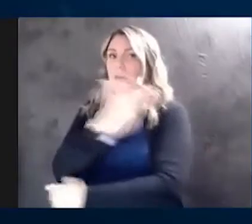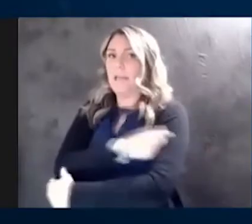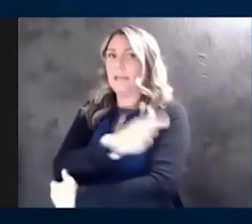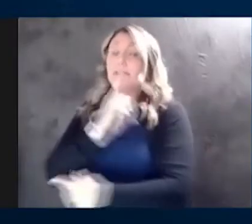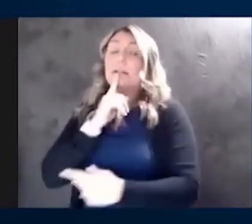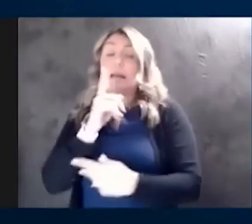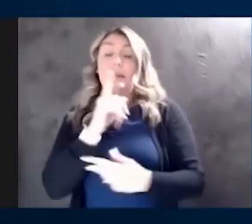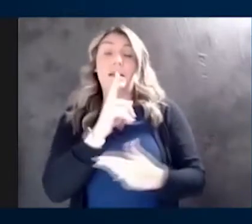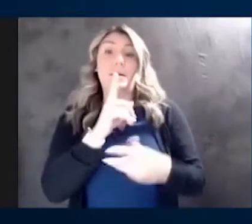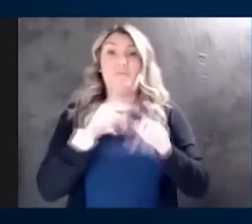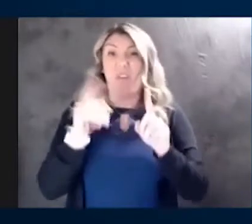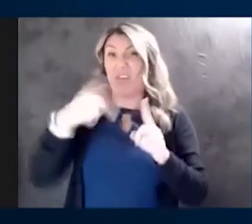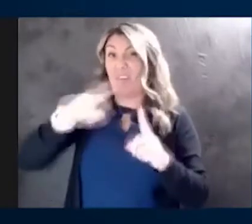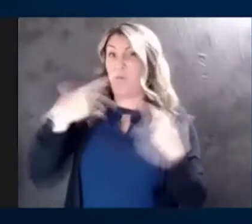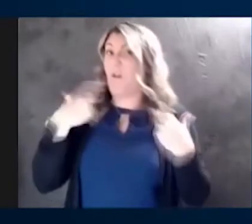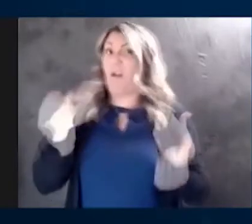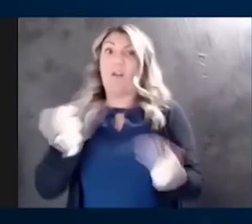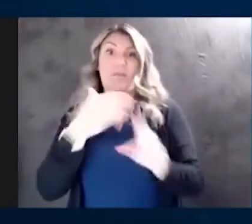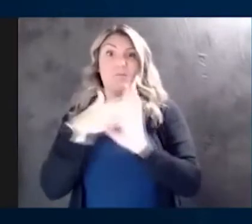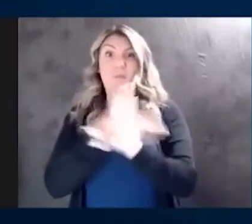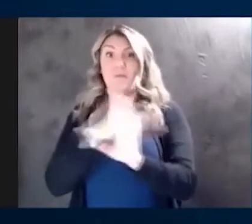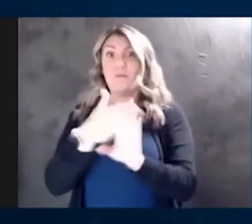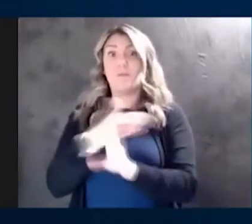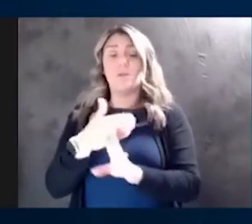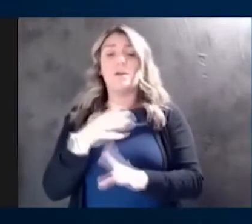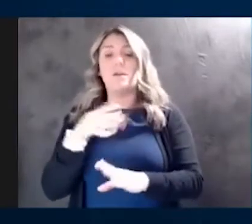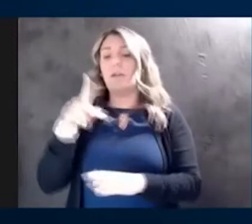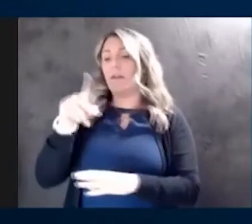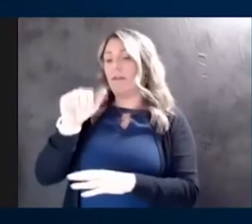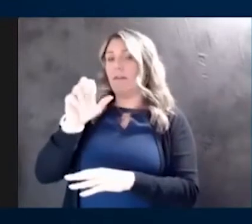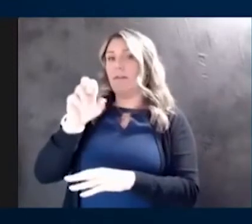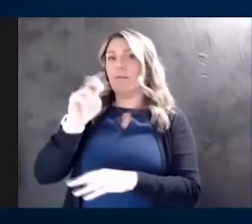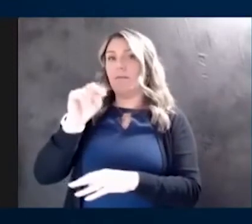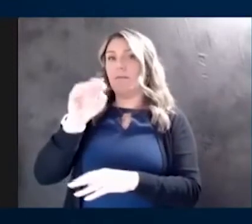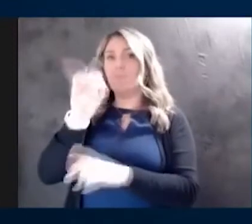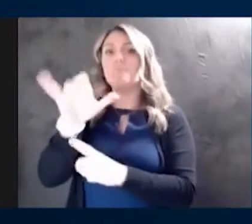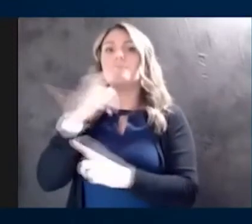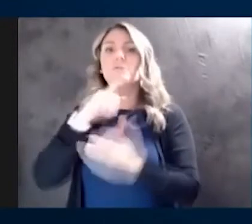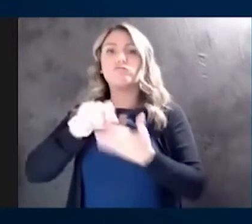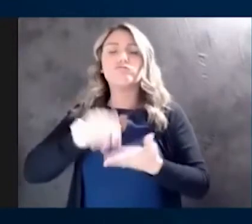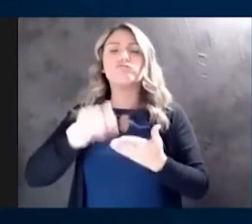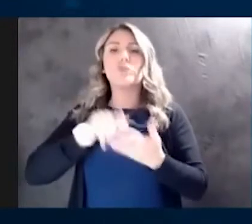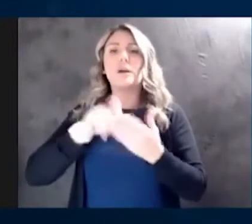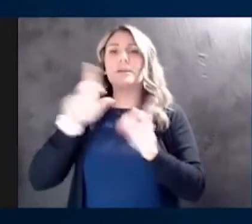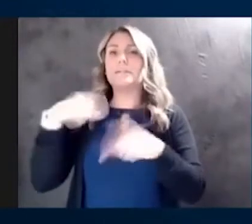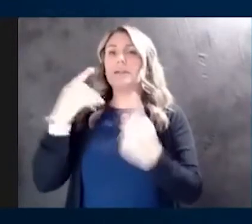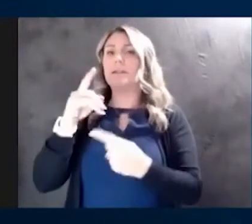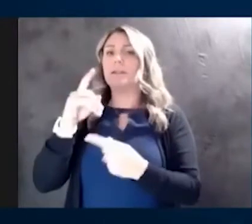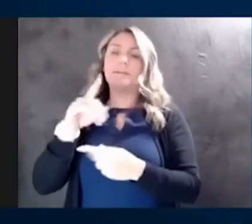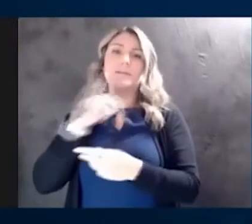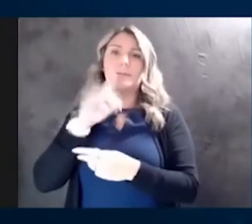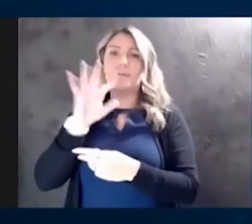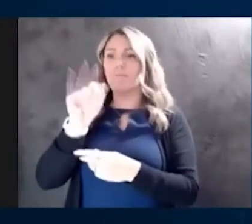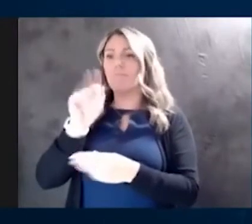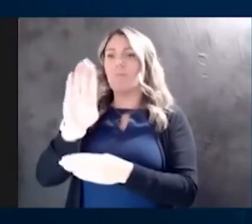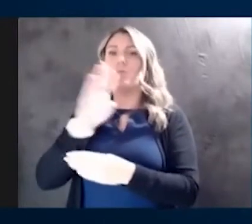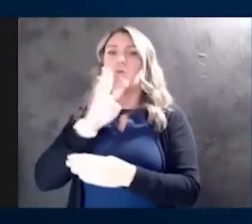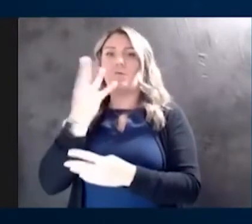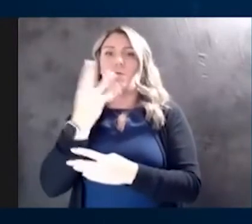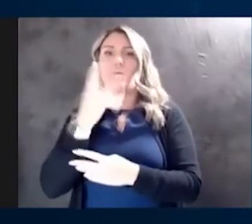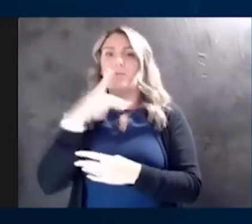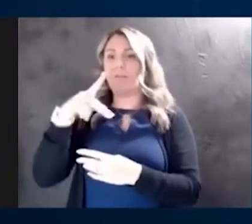Okay, Fanny writes that she's been vaccinated since February 4th. She got the Pfizer vaccine. She goes, I'm on the road in a variety